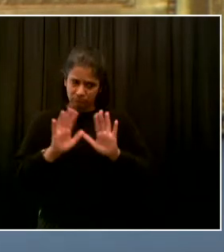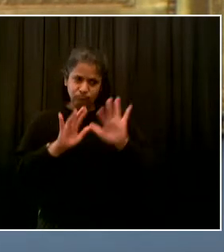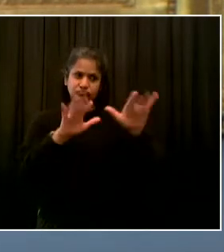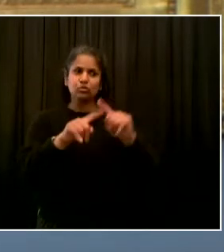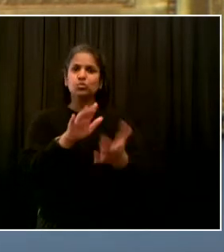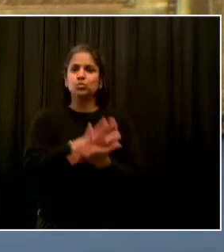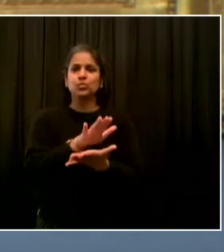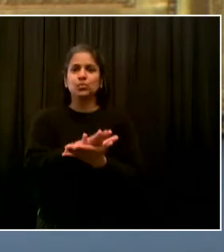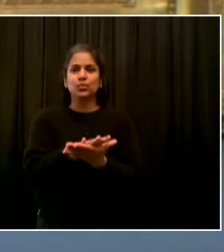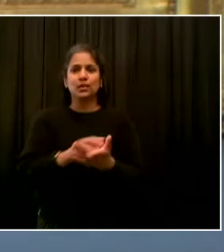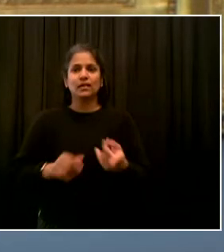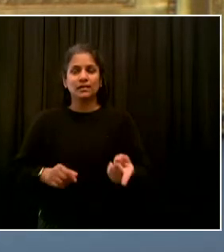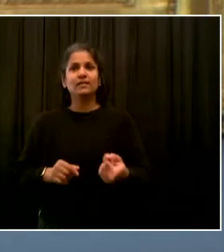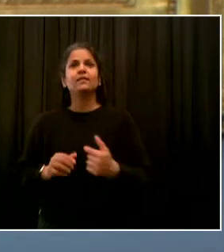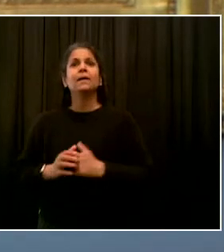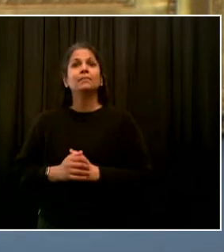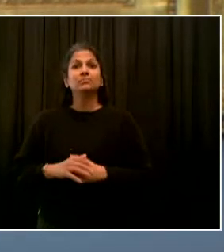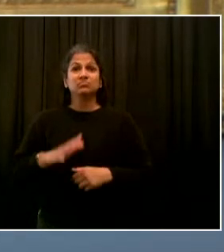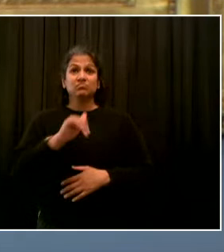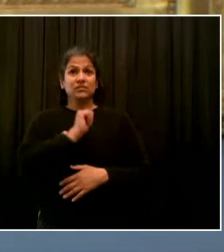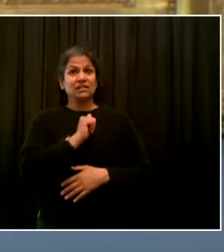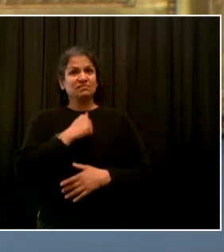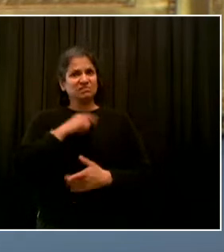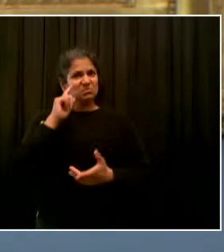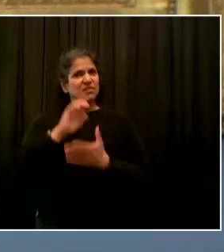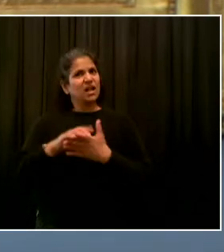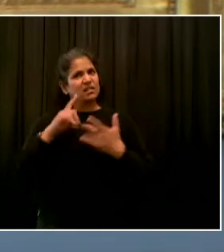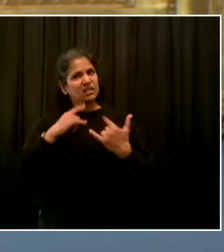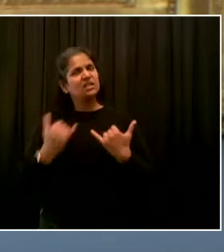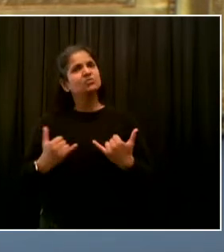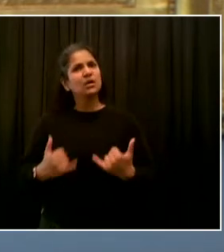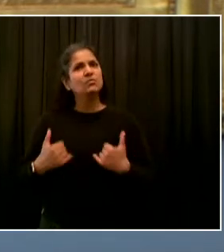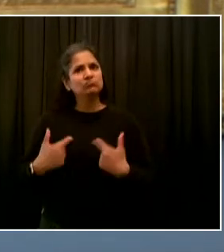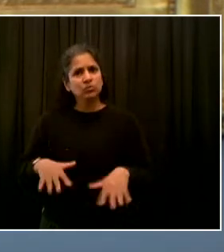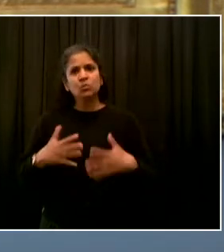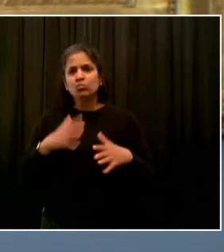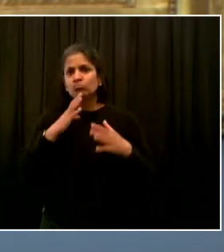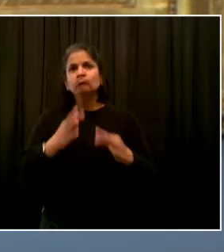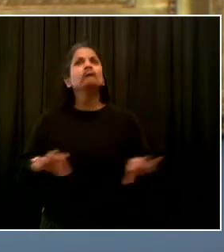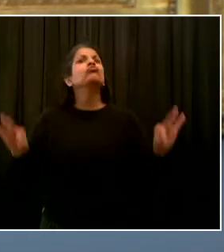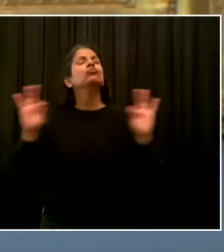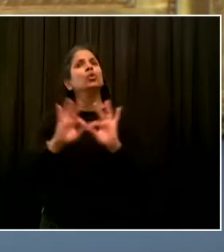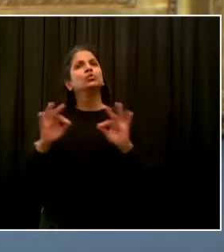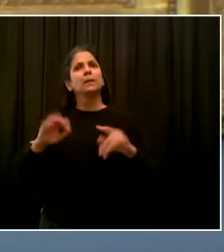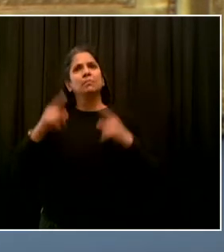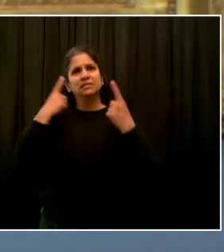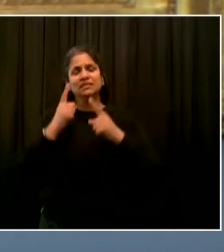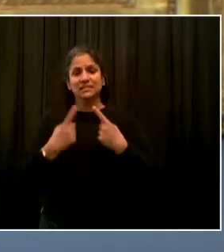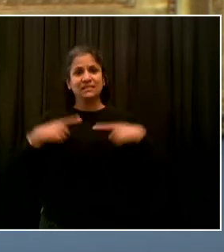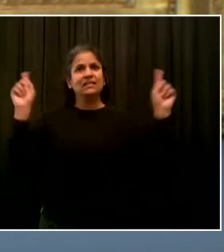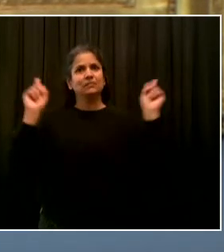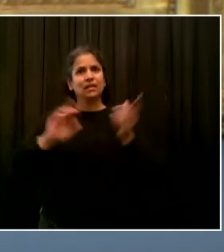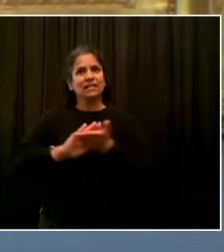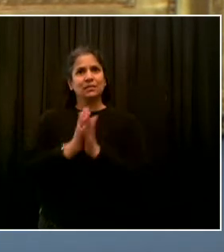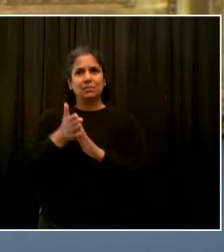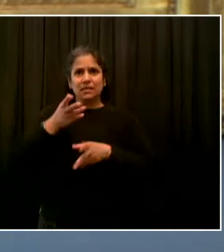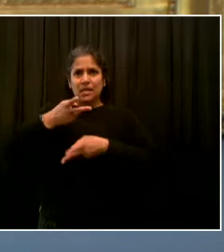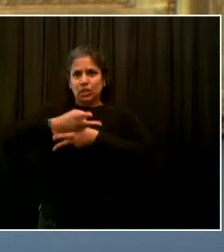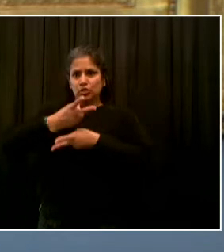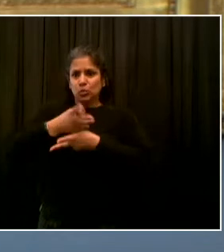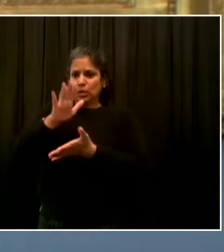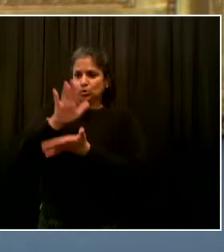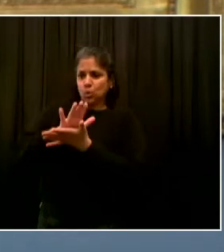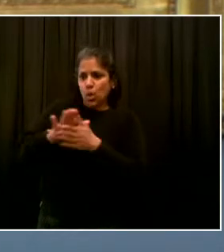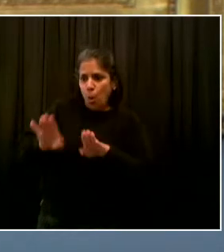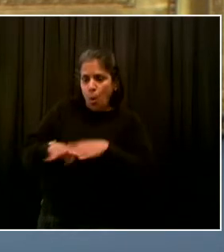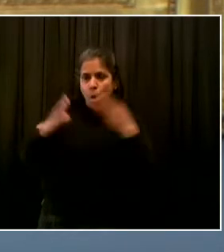and I believe this was the cornerstone to the success of keeping our schools open with our morning updates and